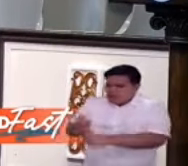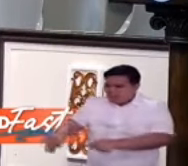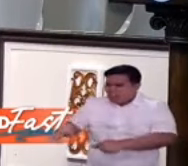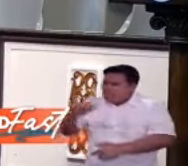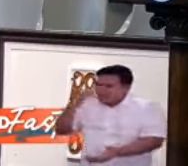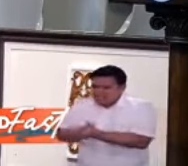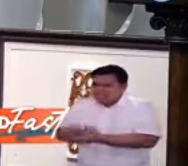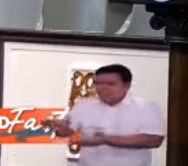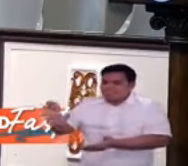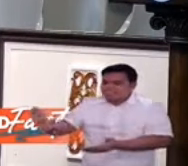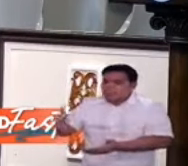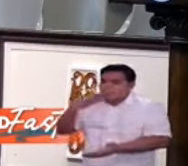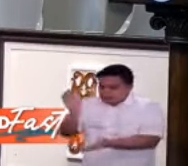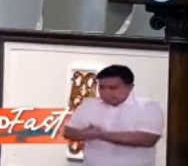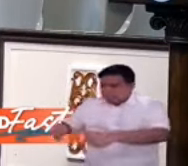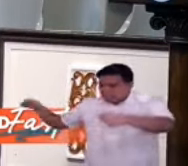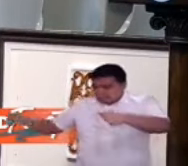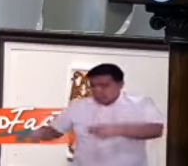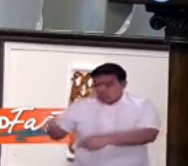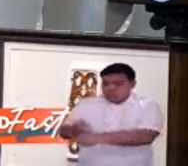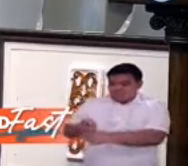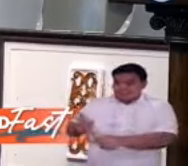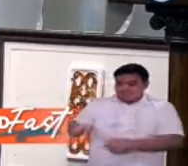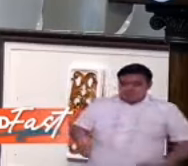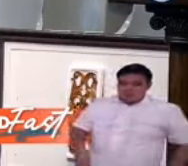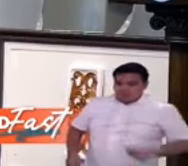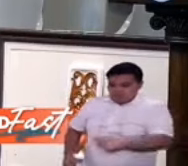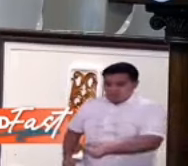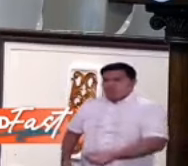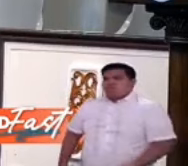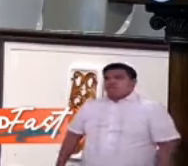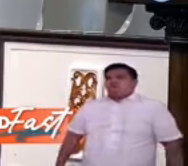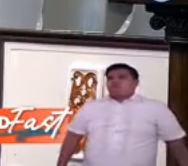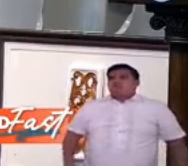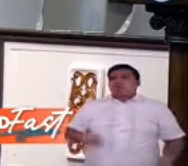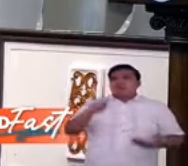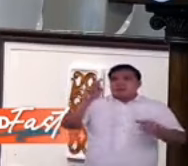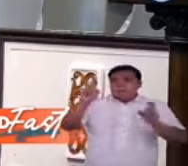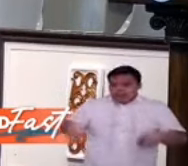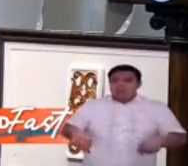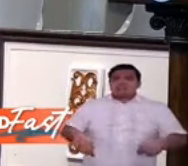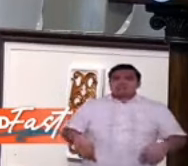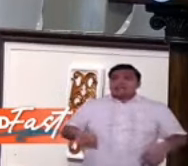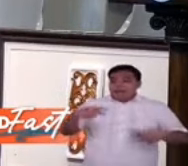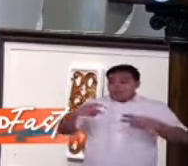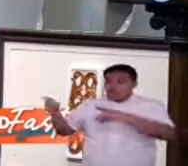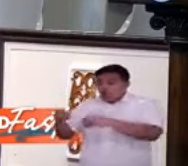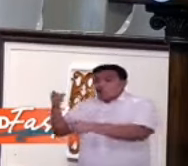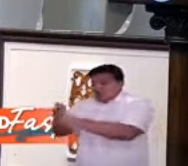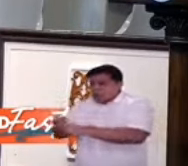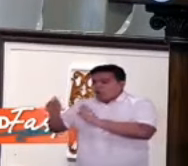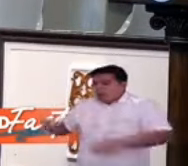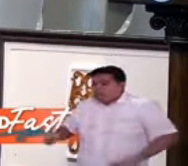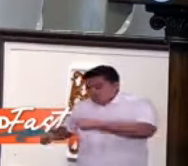right. There comes a time when we have to correct our children because there is a predisposition in